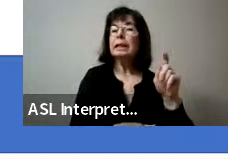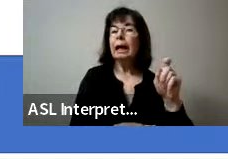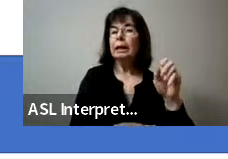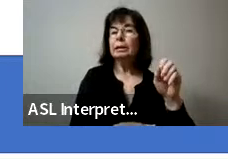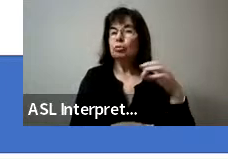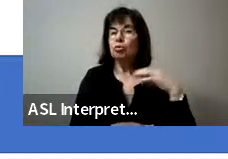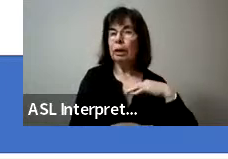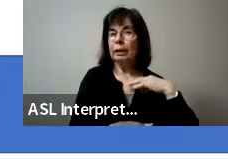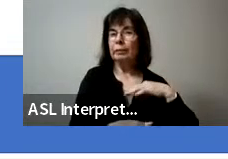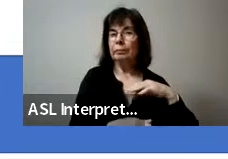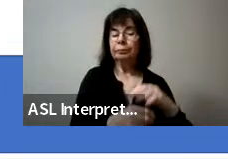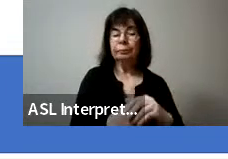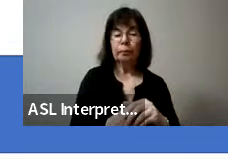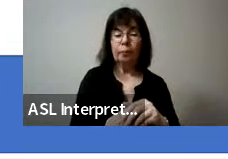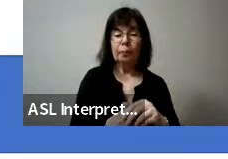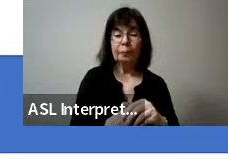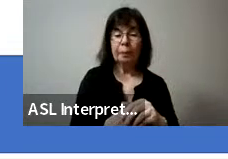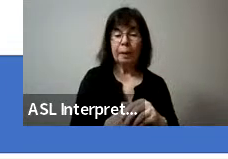Magi Medi-Cal,